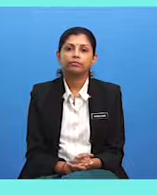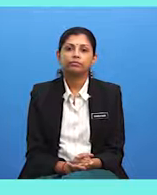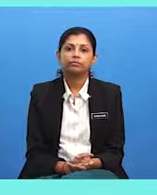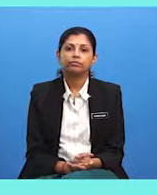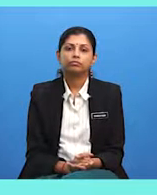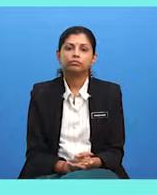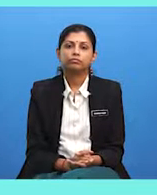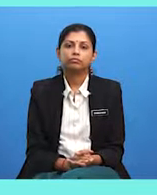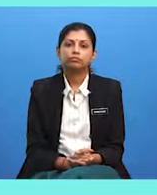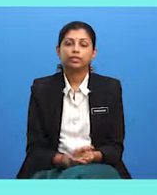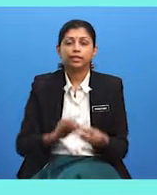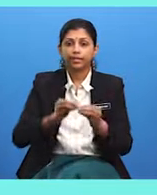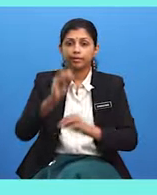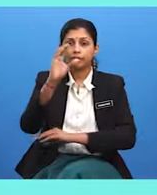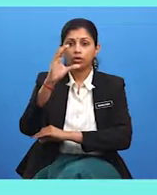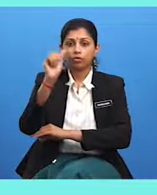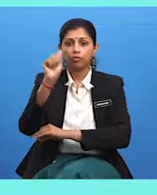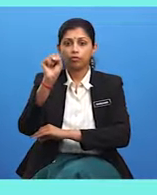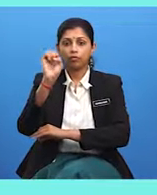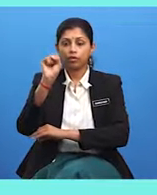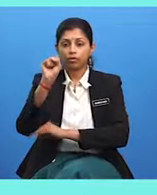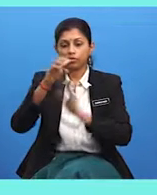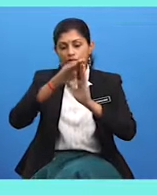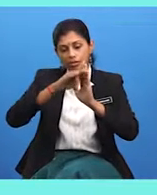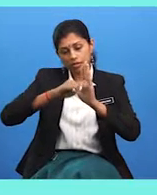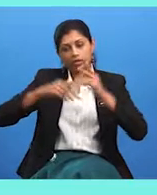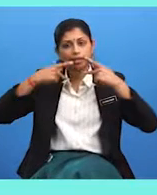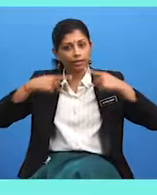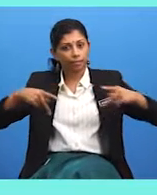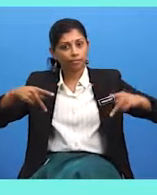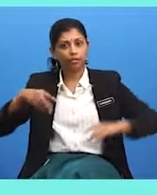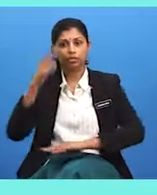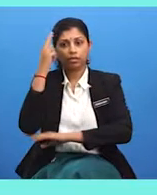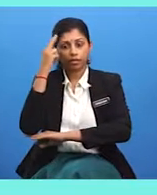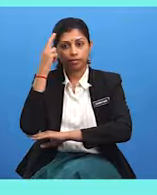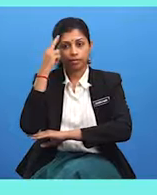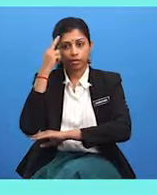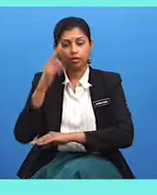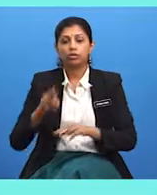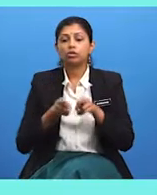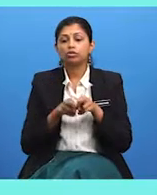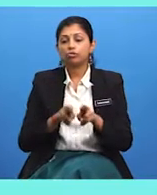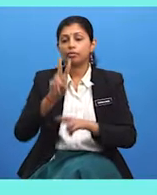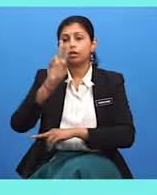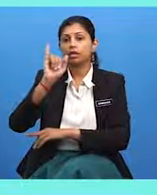have been on the decline, the public is reminded to remain vigilant.